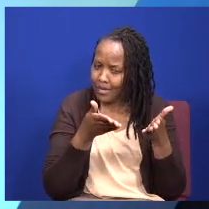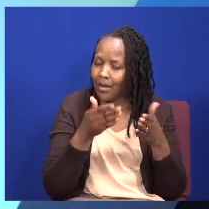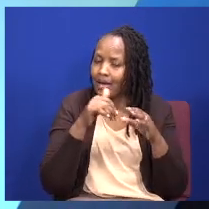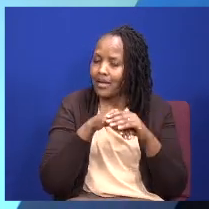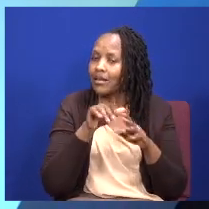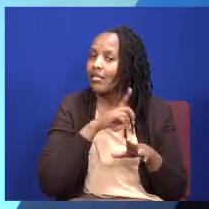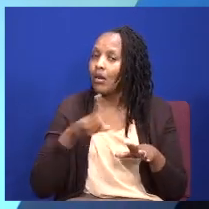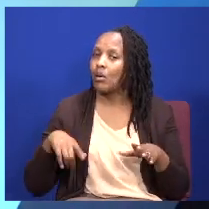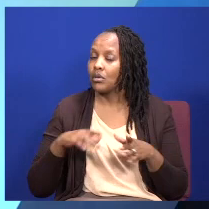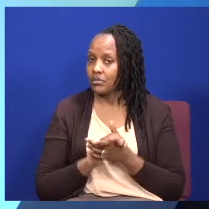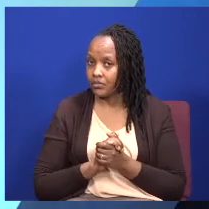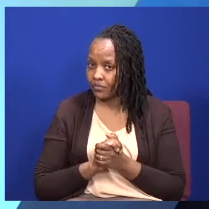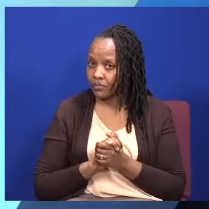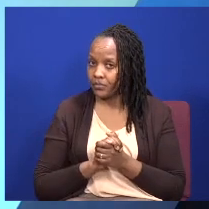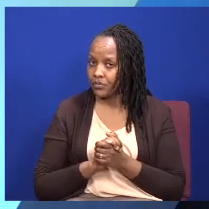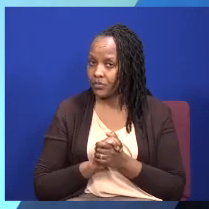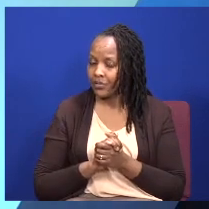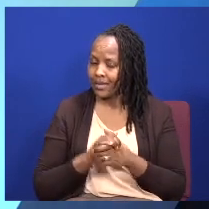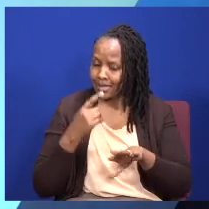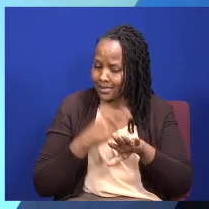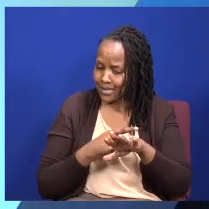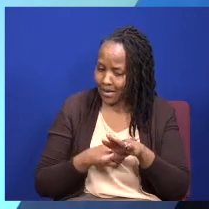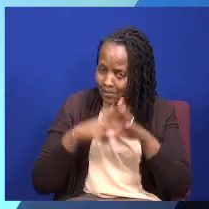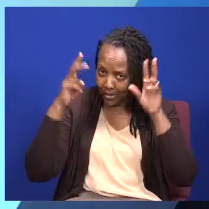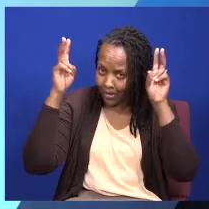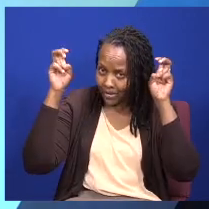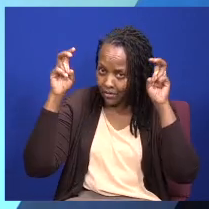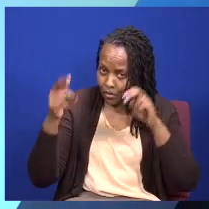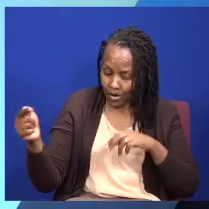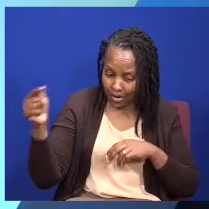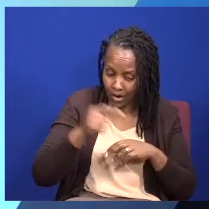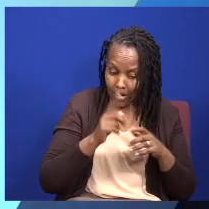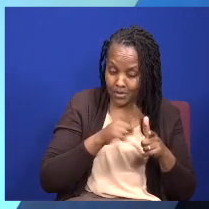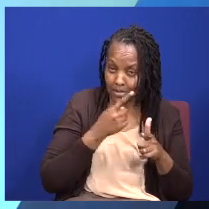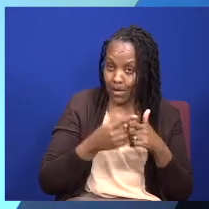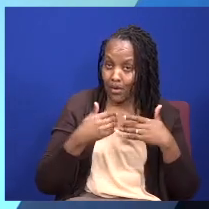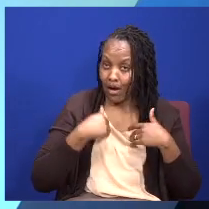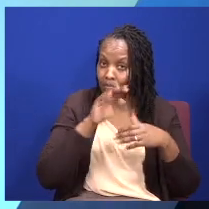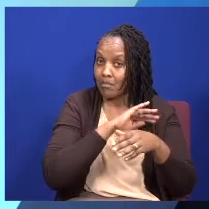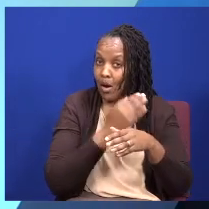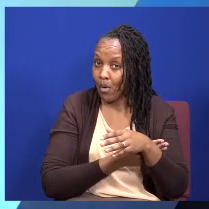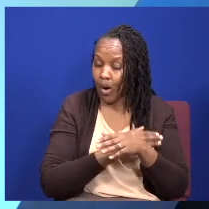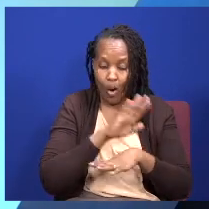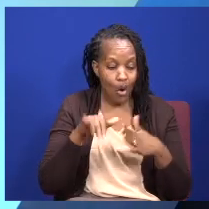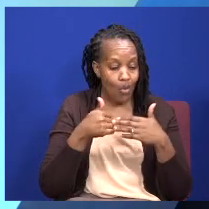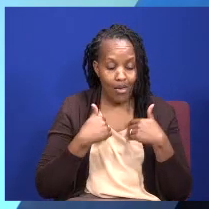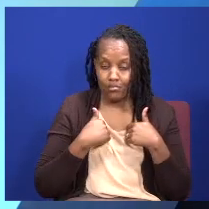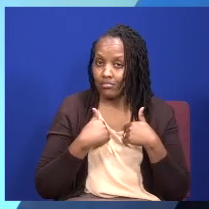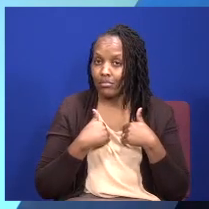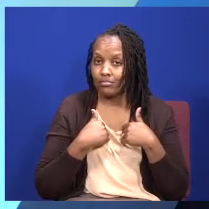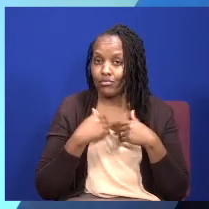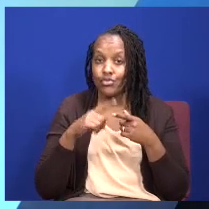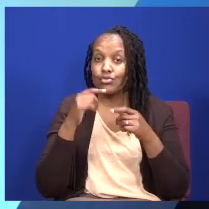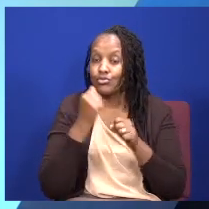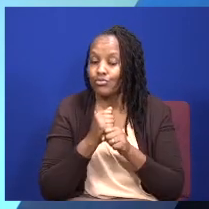ndani kabisa. So when the devil comes, we have power. All we have to do is resist him. In the